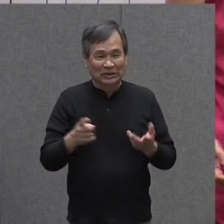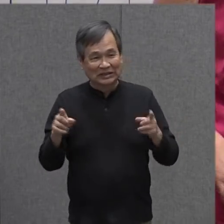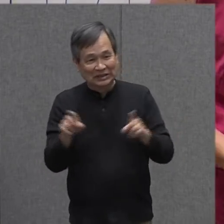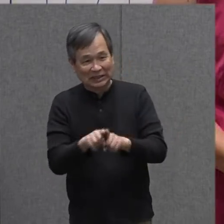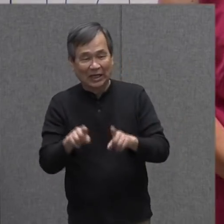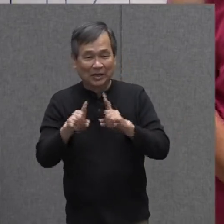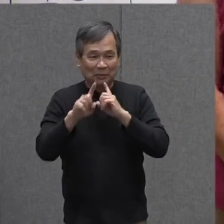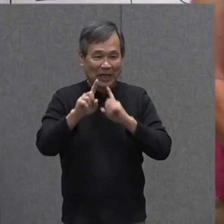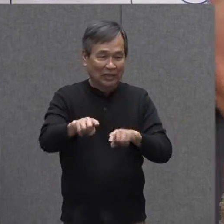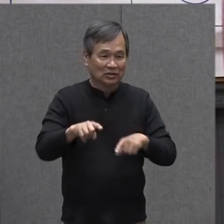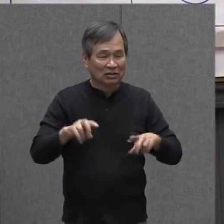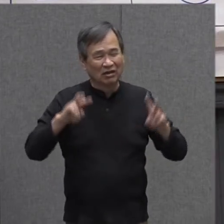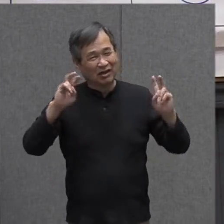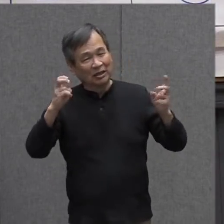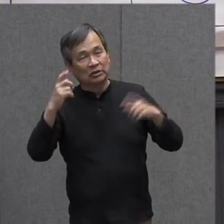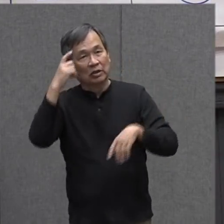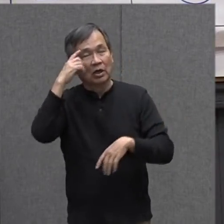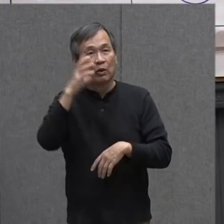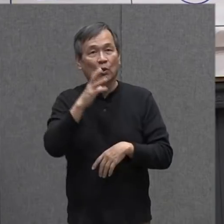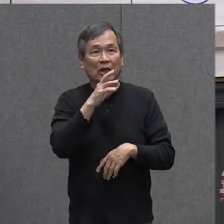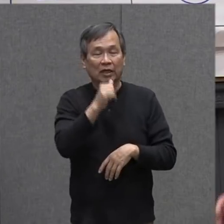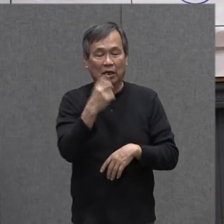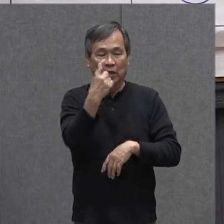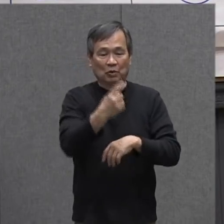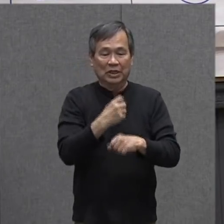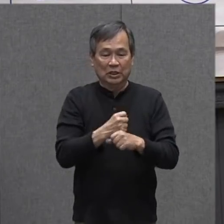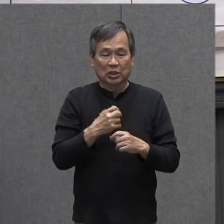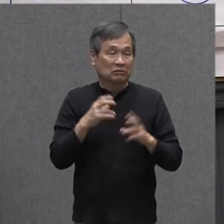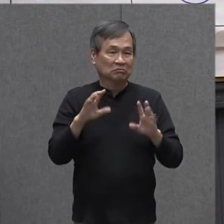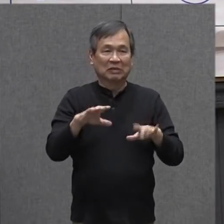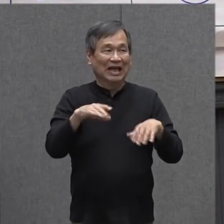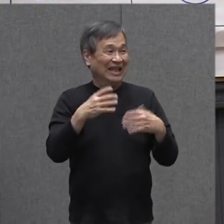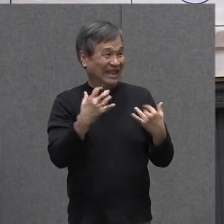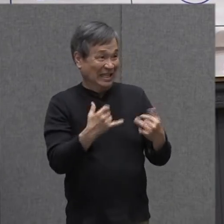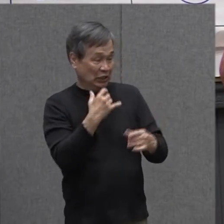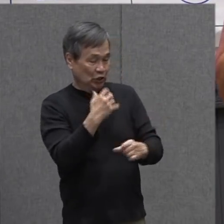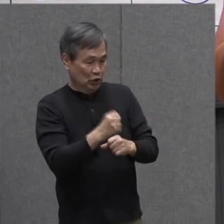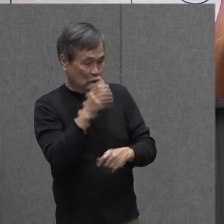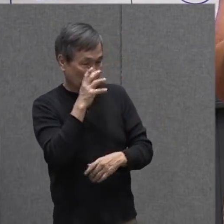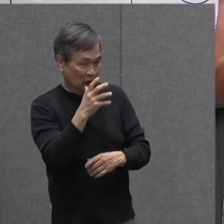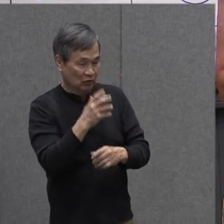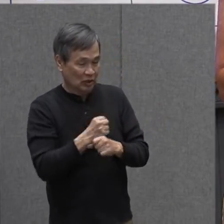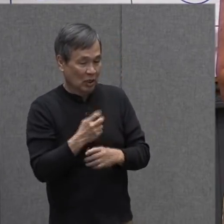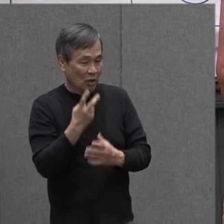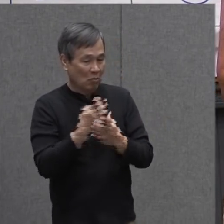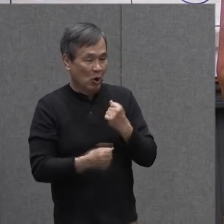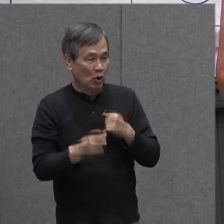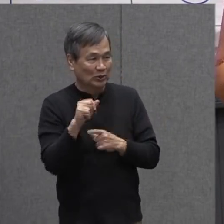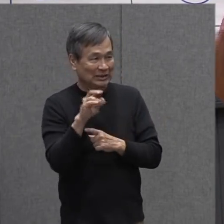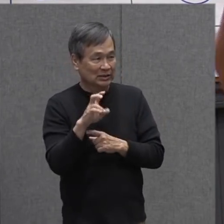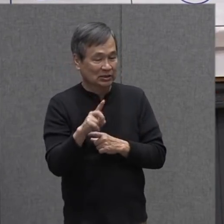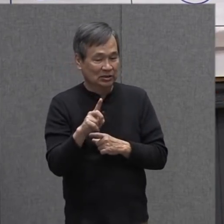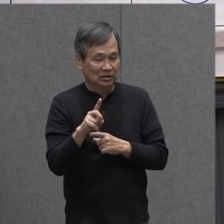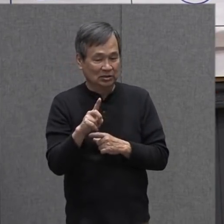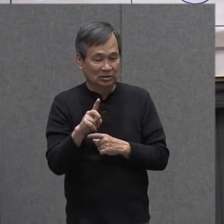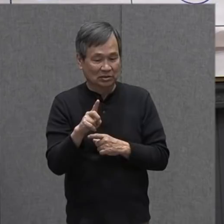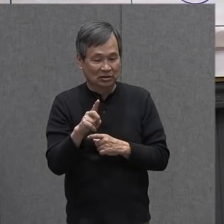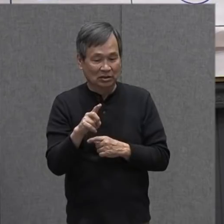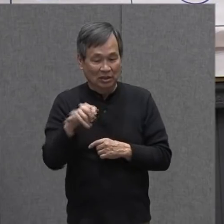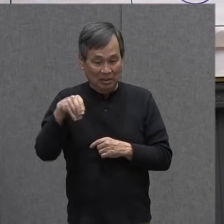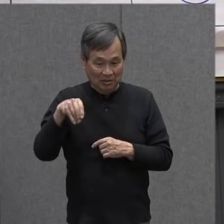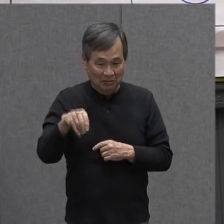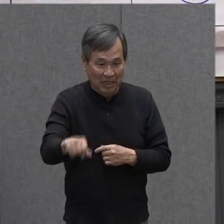my reasoning is there's 2, and I'm going to have to switch spots with you really fast, Miss Sears. So